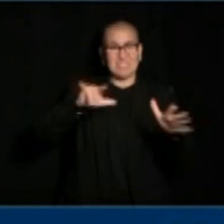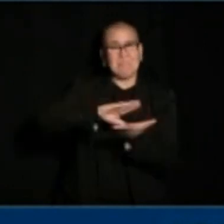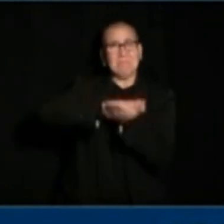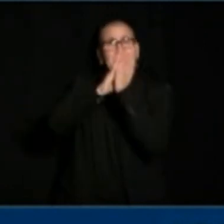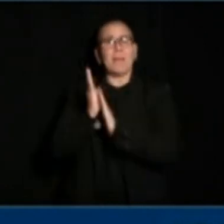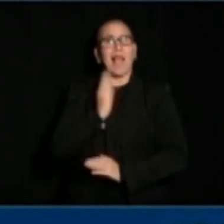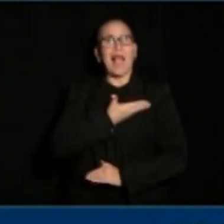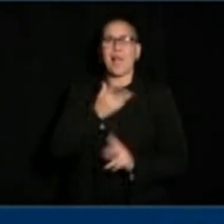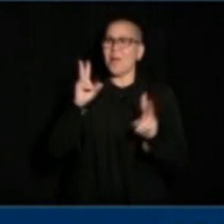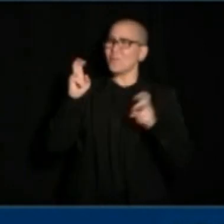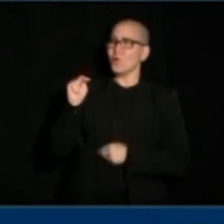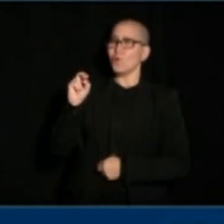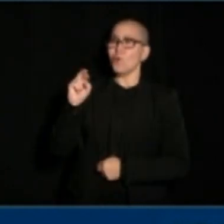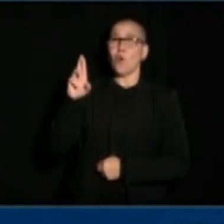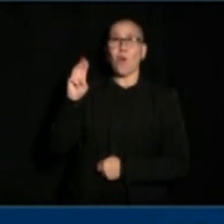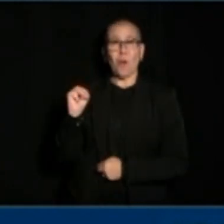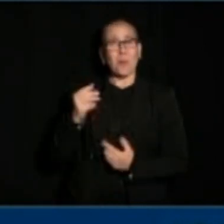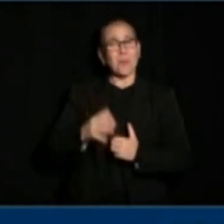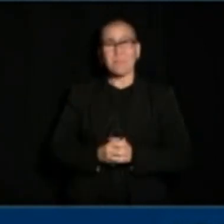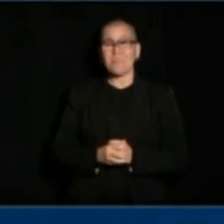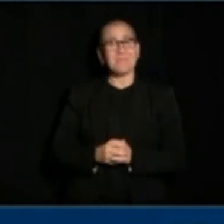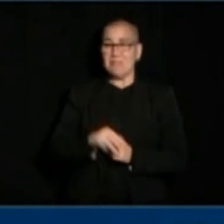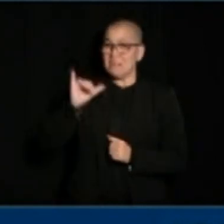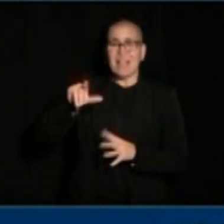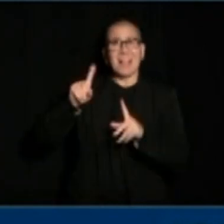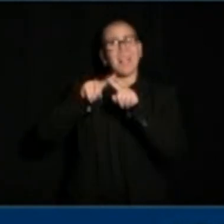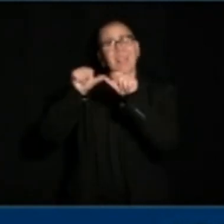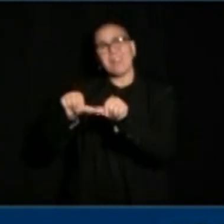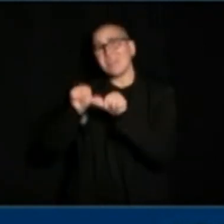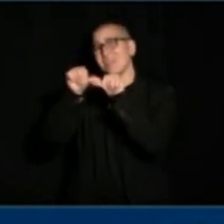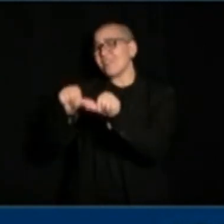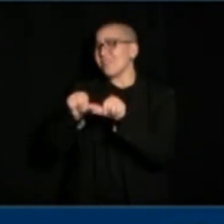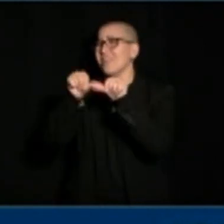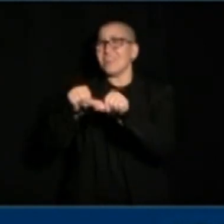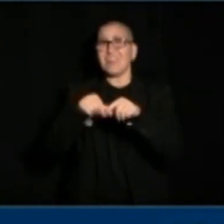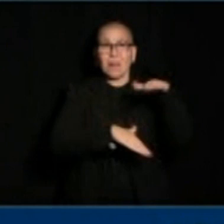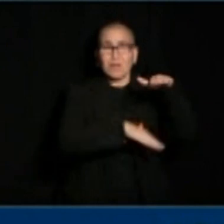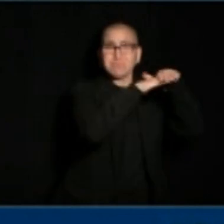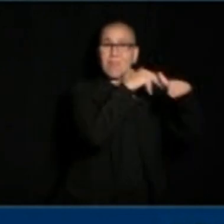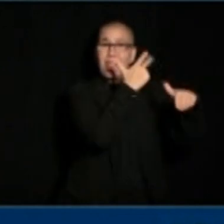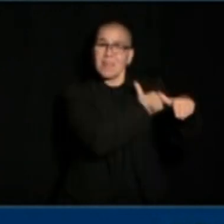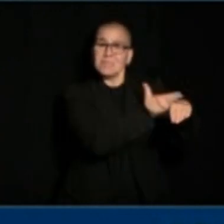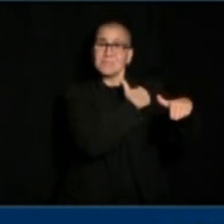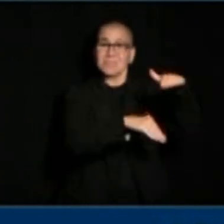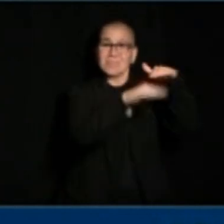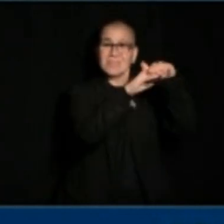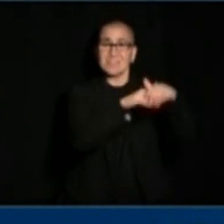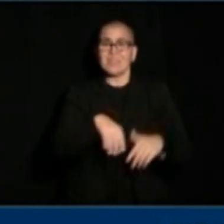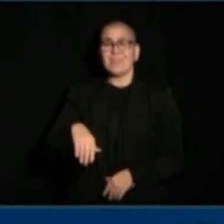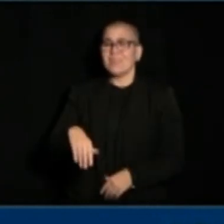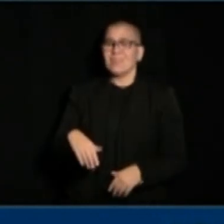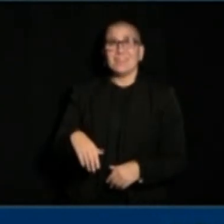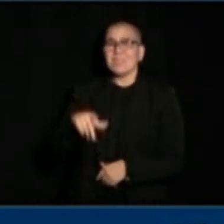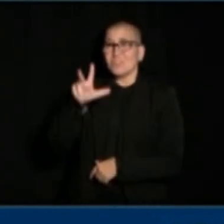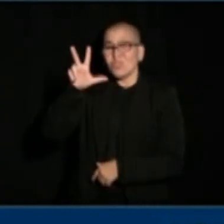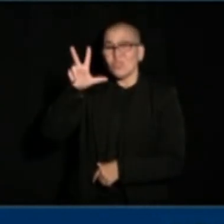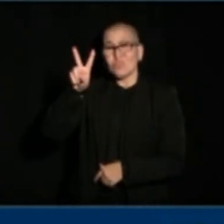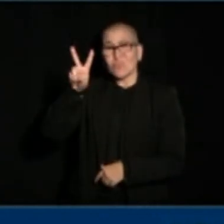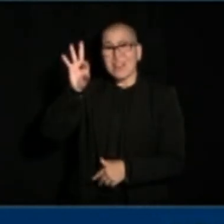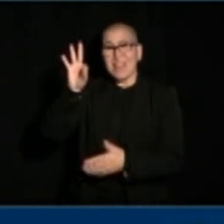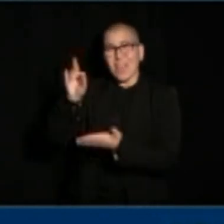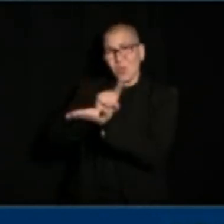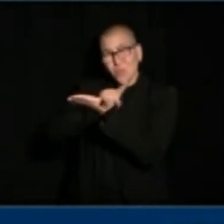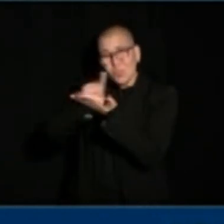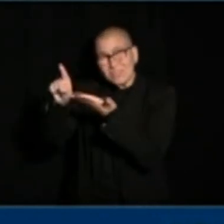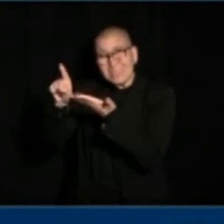longer sustainable. It took us, as you look, 29 weeks to get the first 100,000 cases. It took only